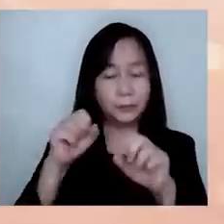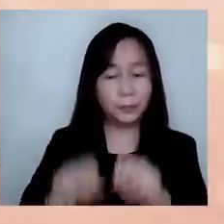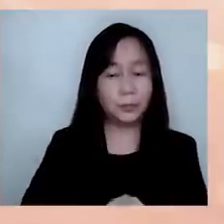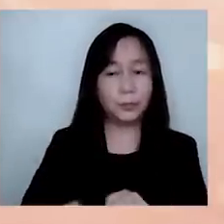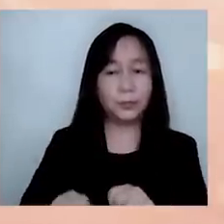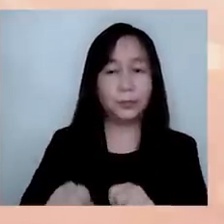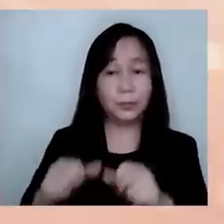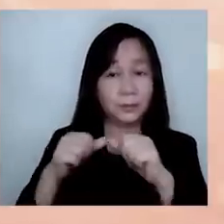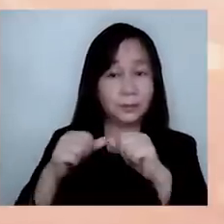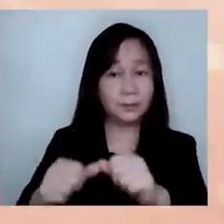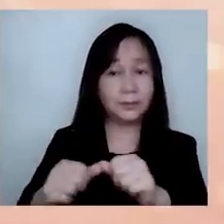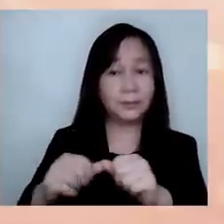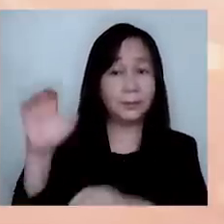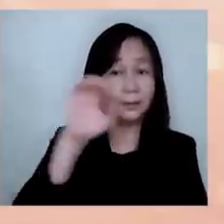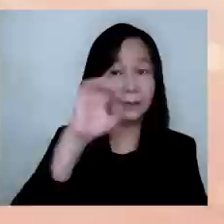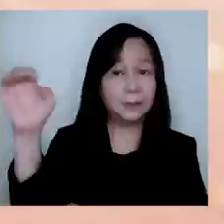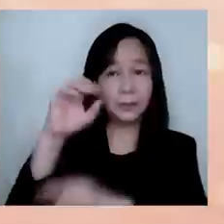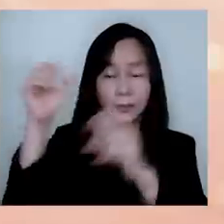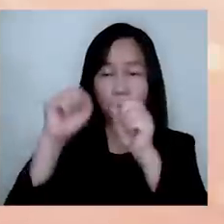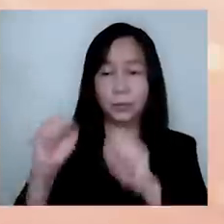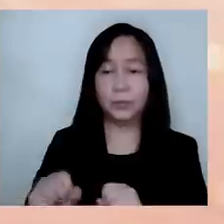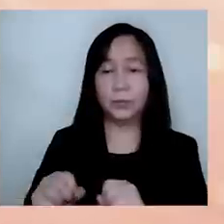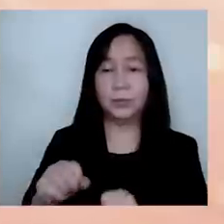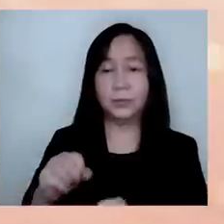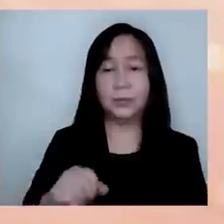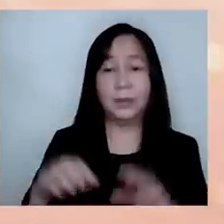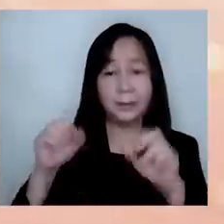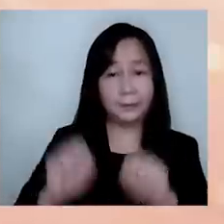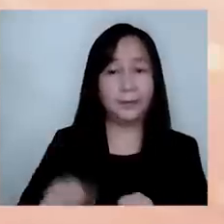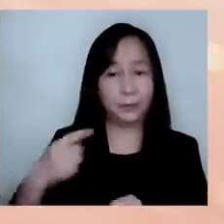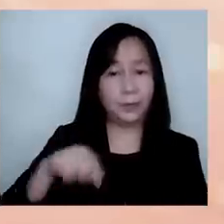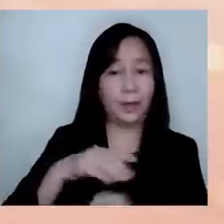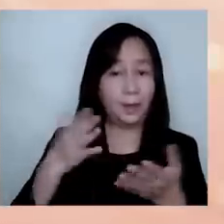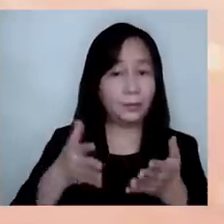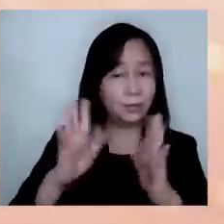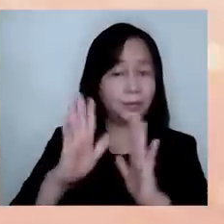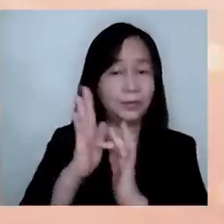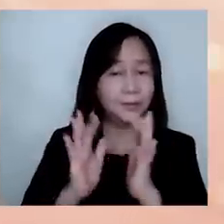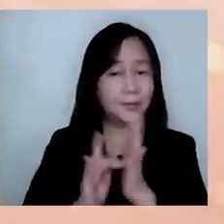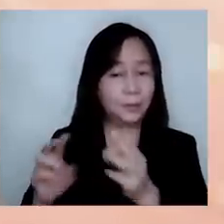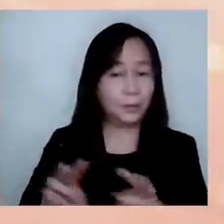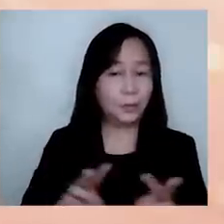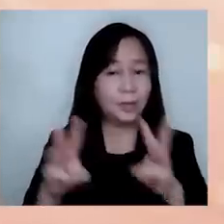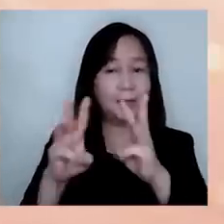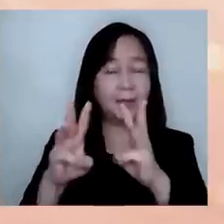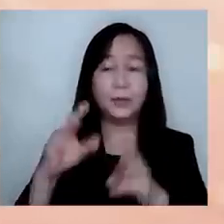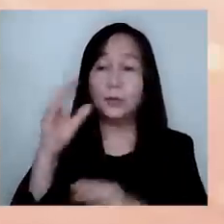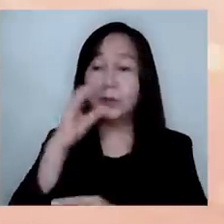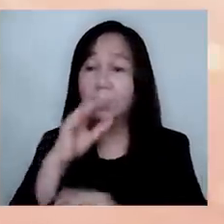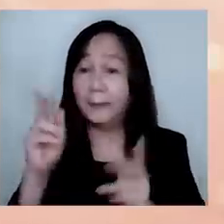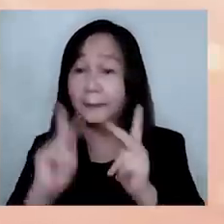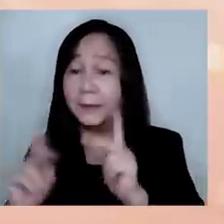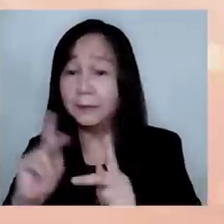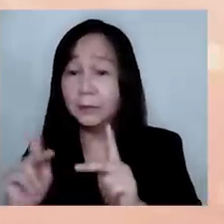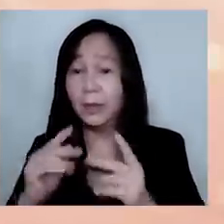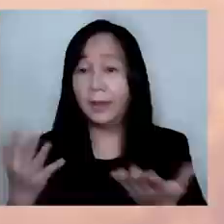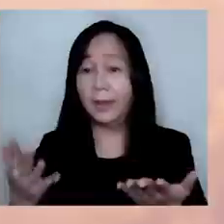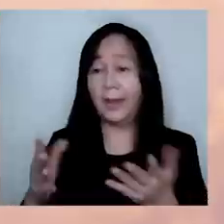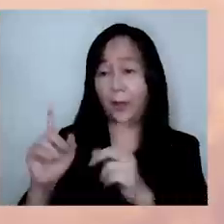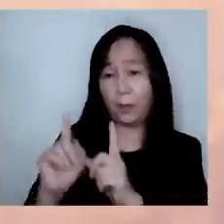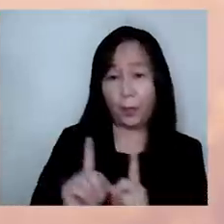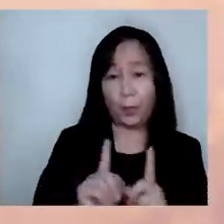can we allow ourselves to become Jesus's instruments to seek people out and walk with